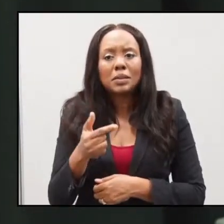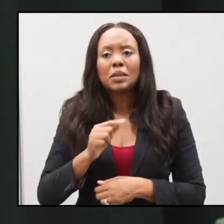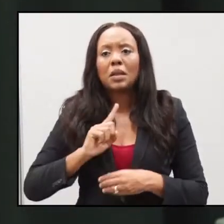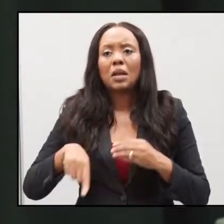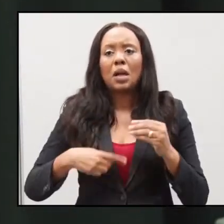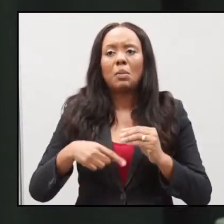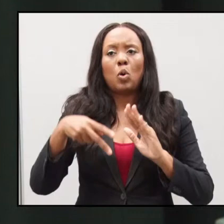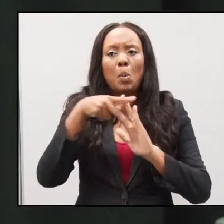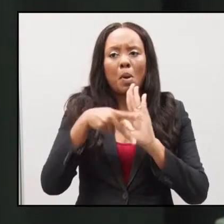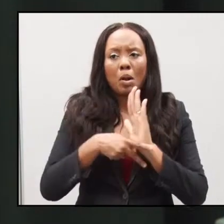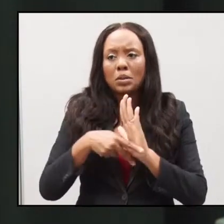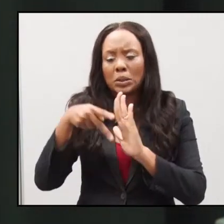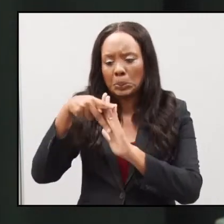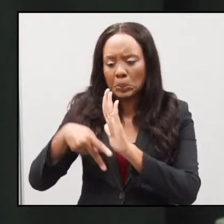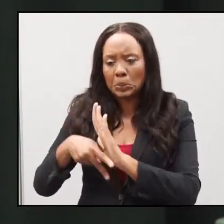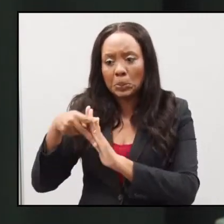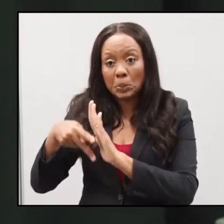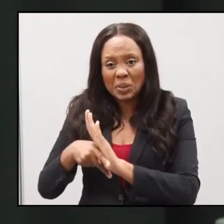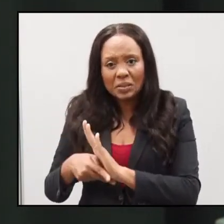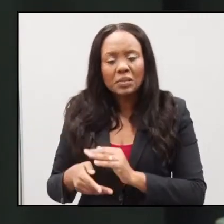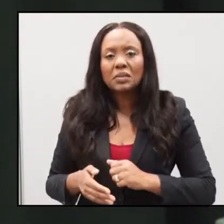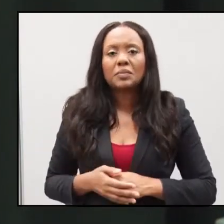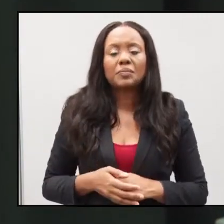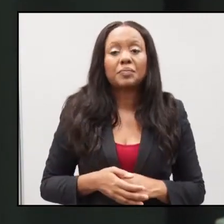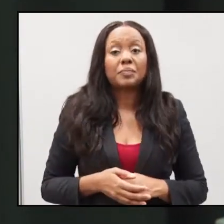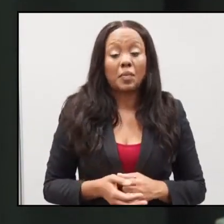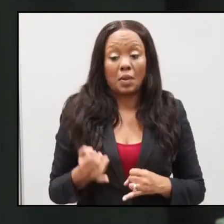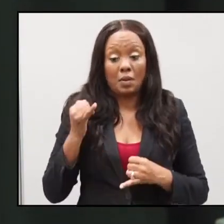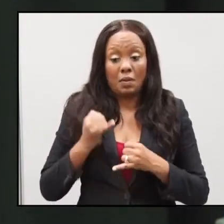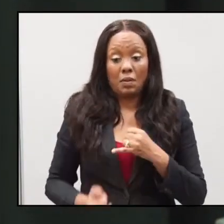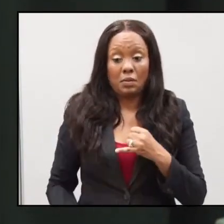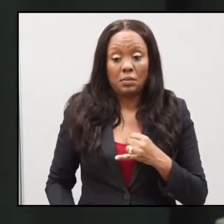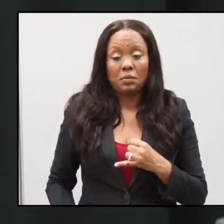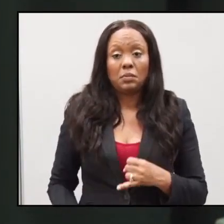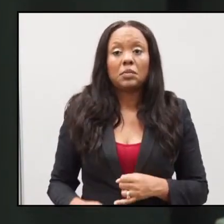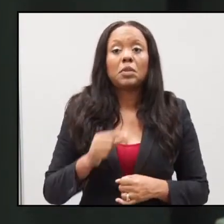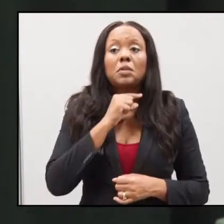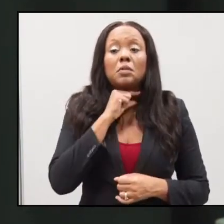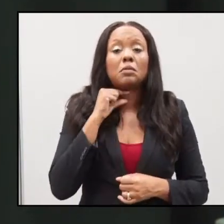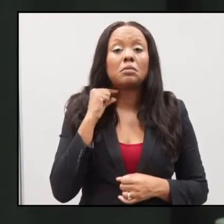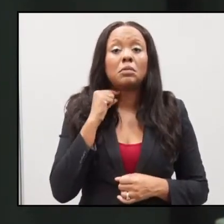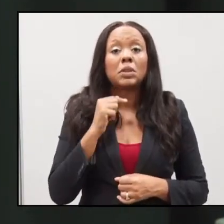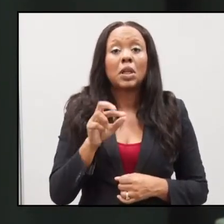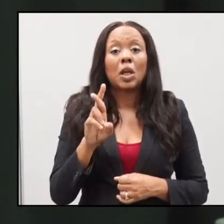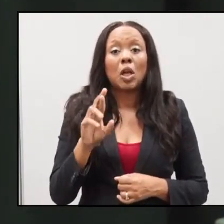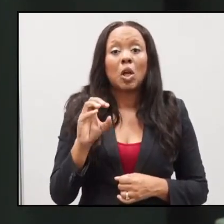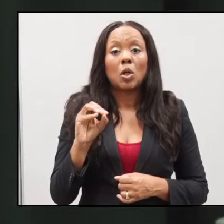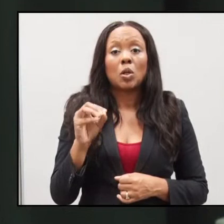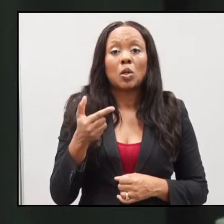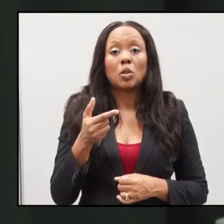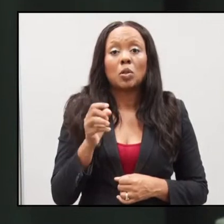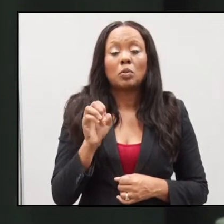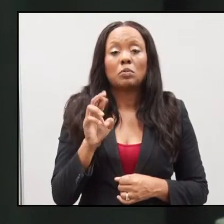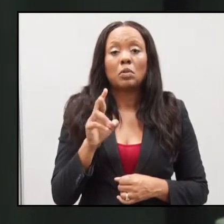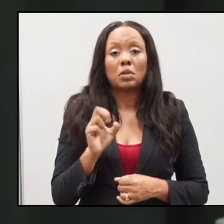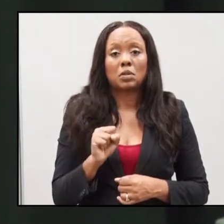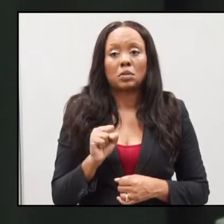framework. And finally, as Senator Reverend Rogers reminded us so eloquently in the Independence